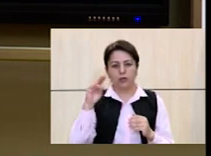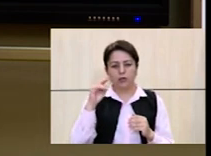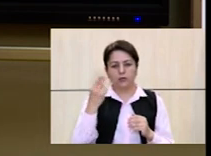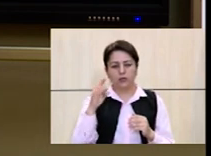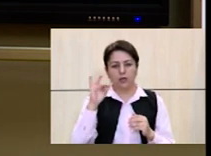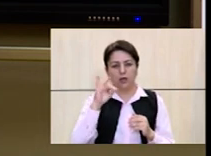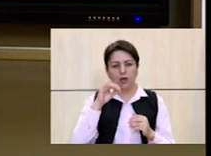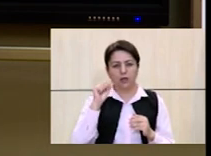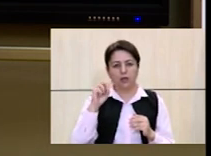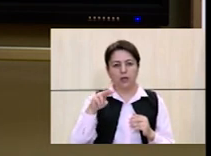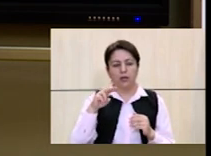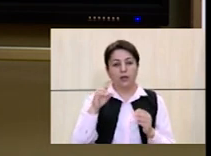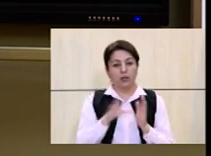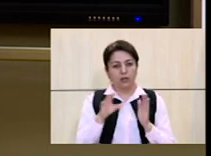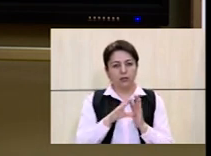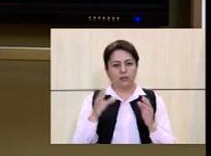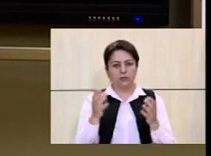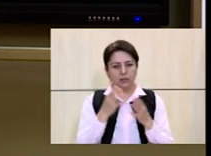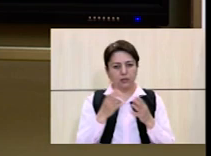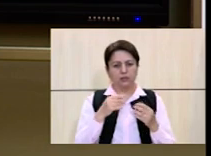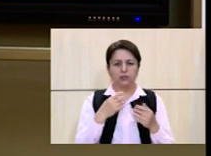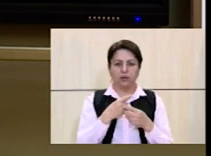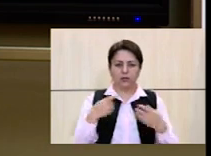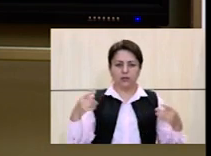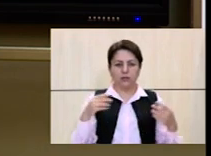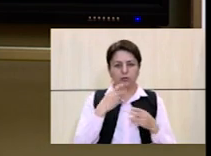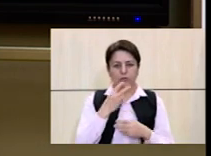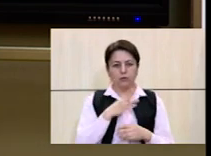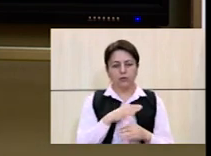saqlanib qolishi haqida bir necha masalalarni ko'rib chiqdik.